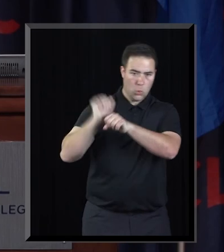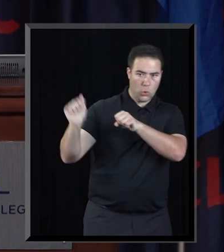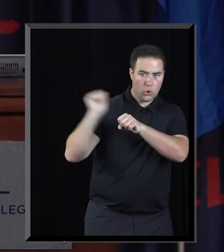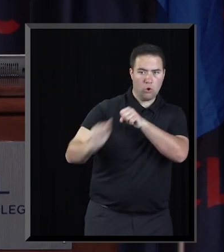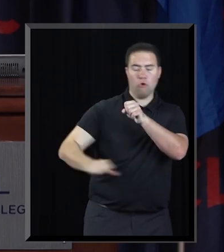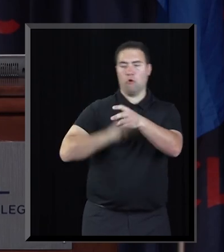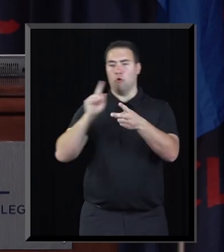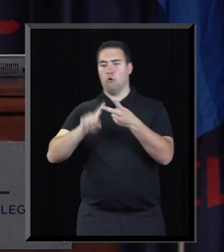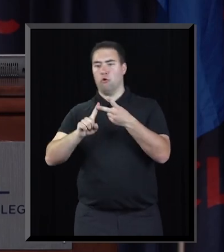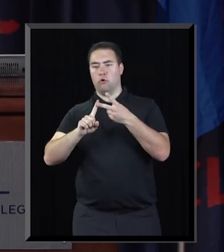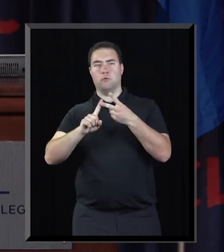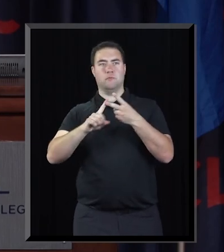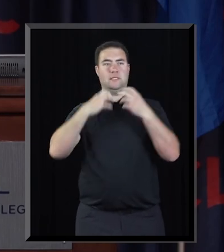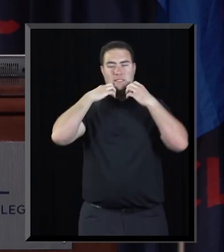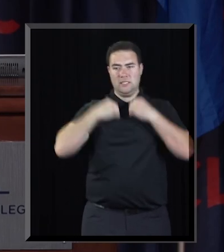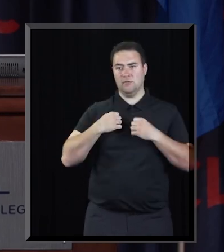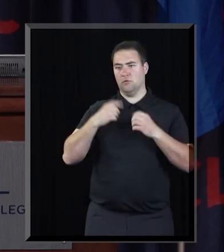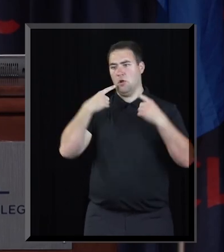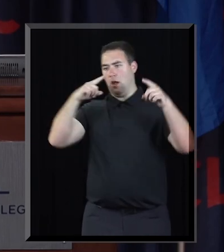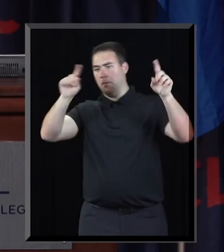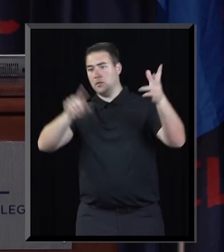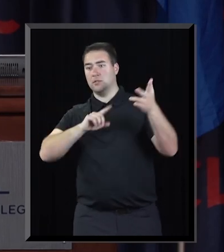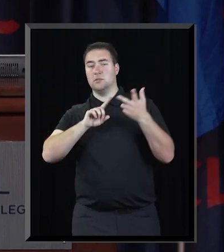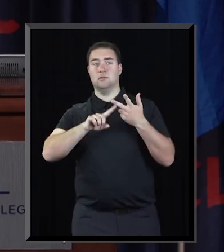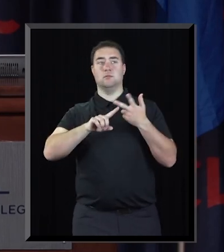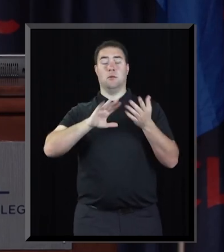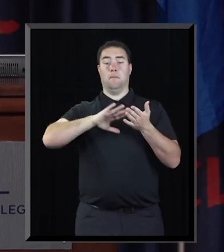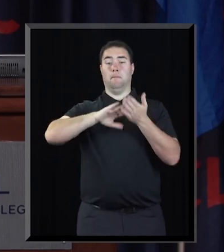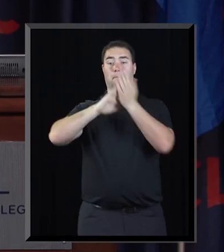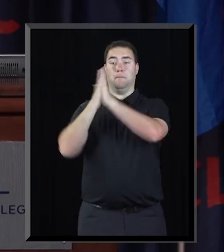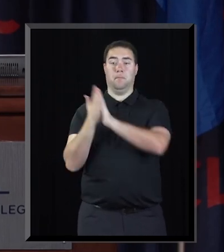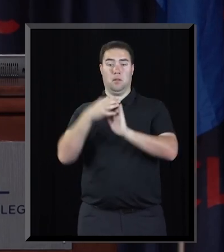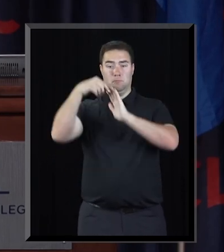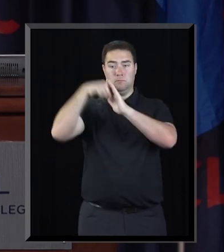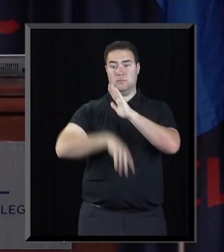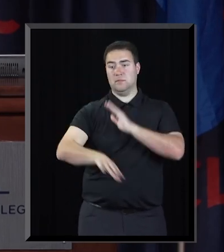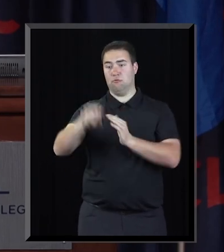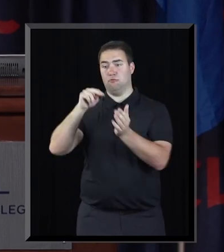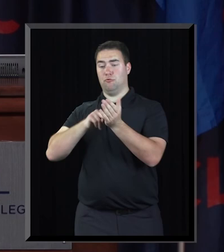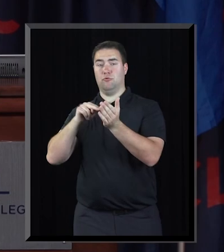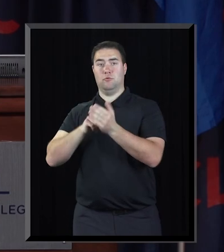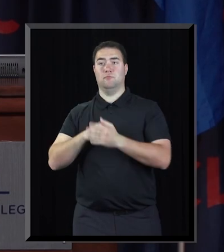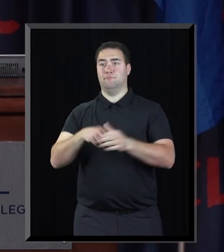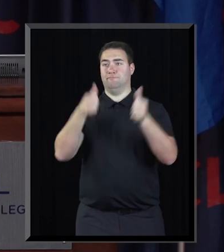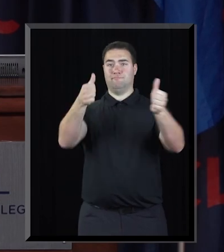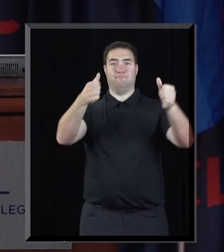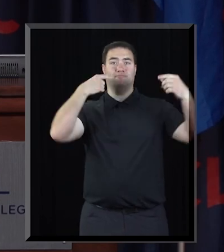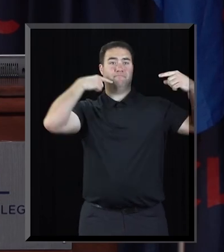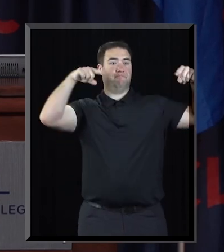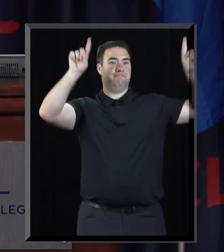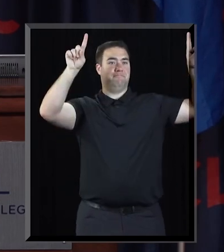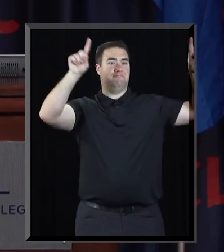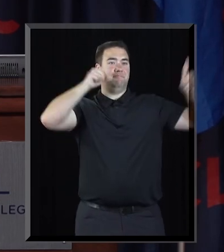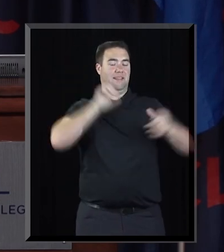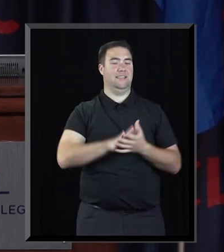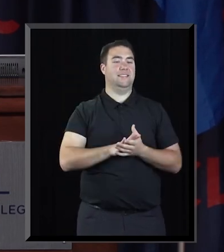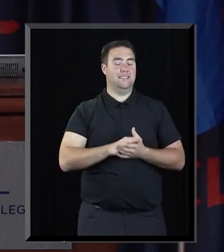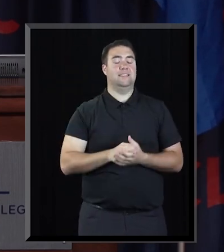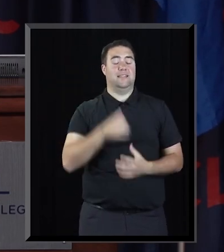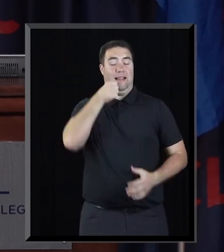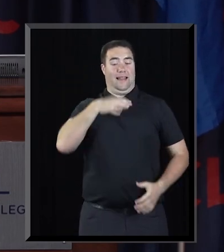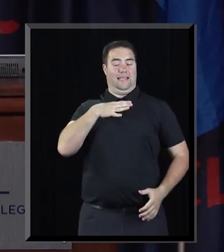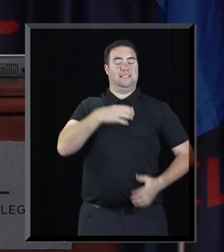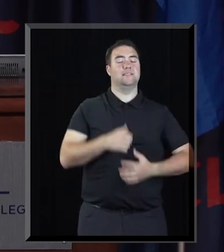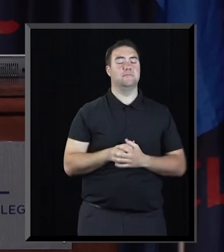accomplishments, and have become more detailed nurses. Well, ladies, we did it. I am so proud of each of you and wish